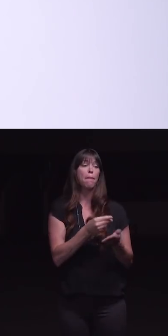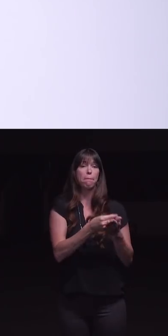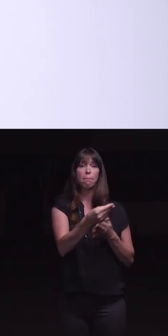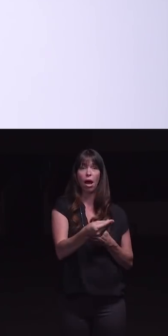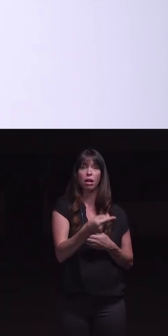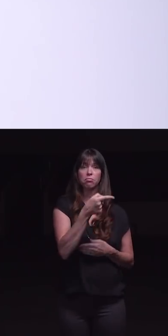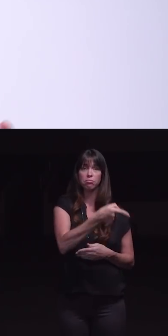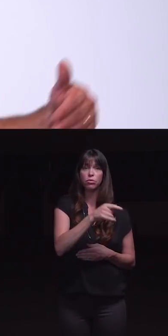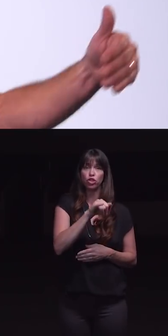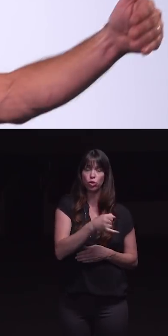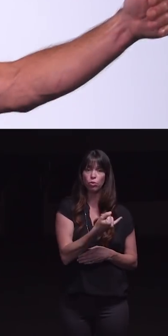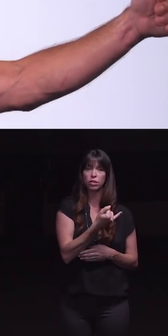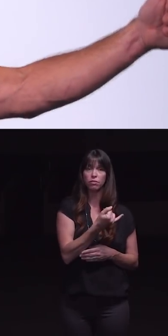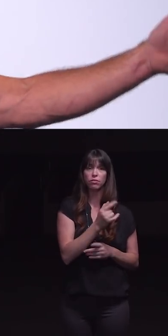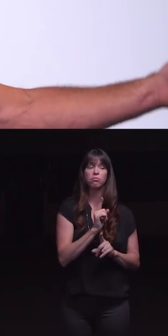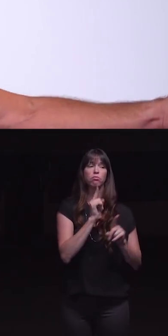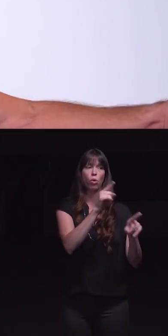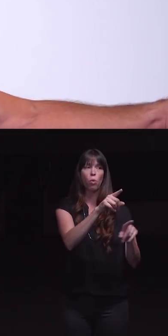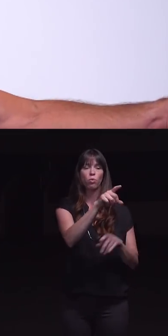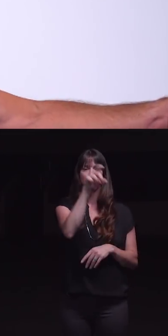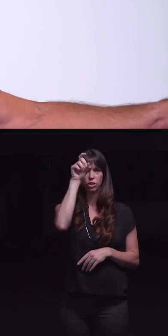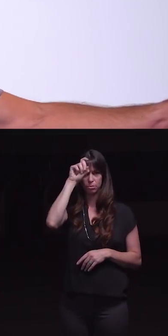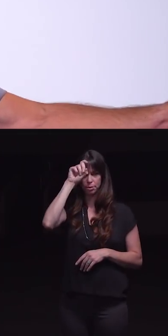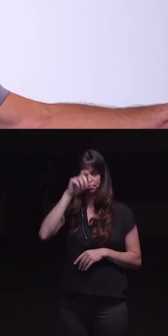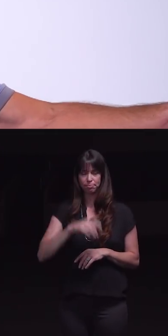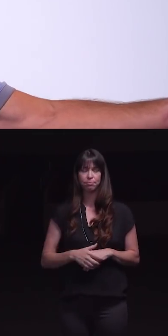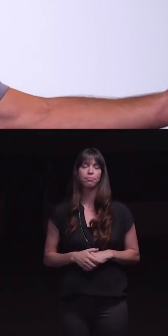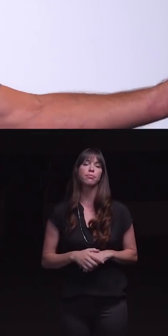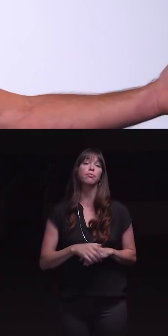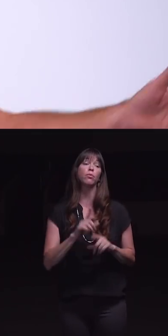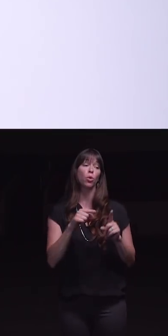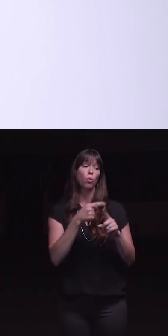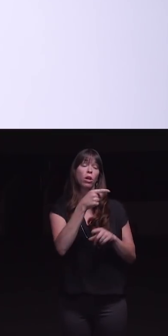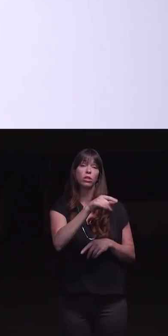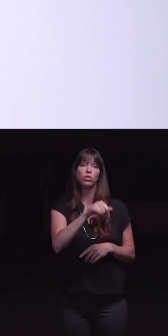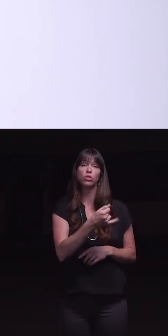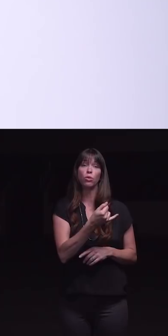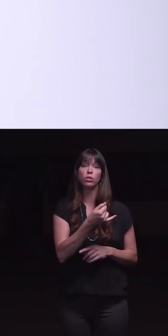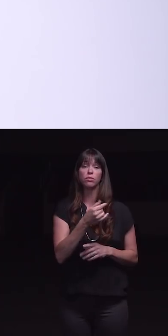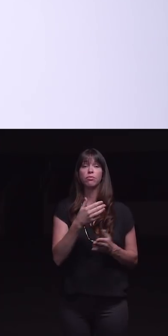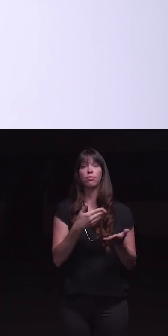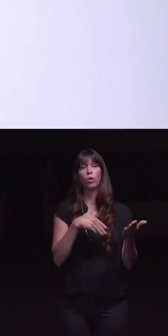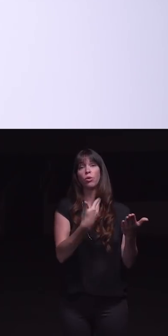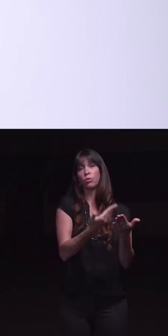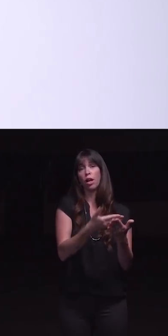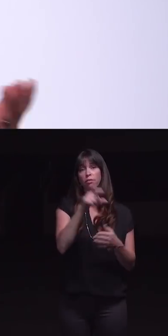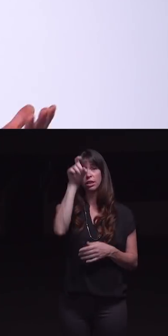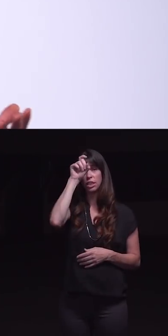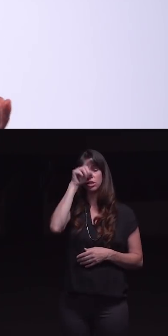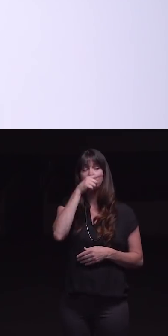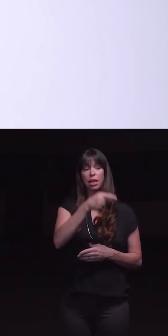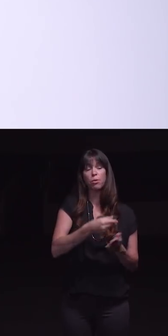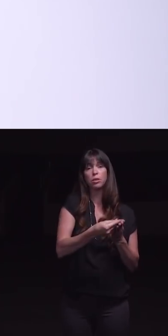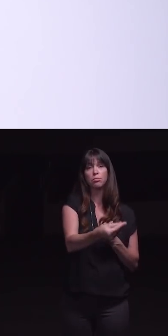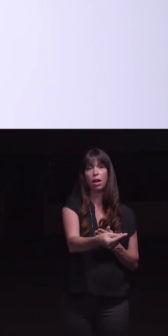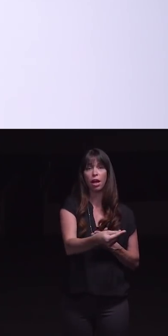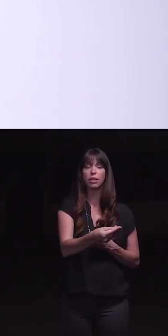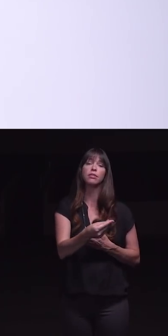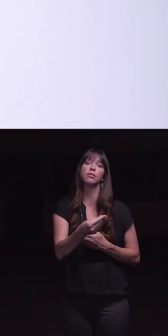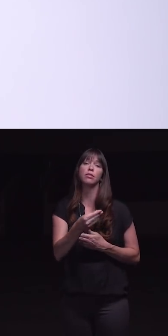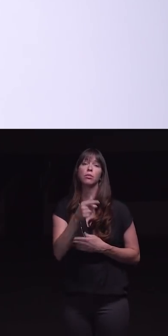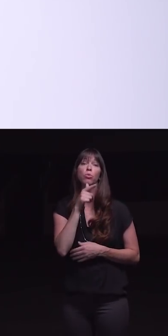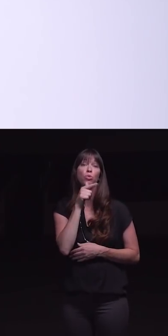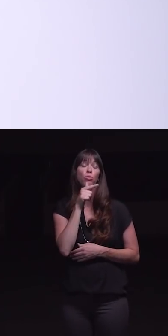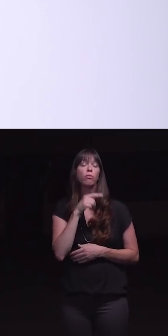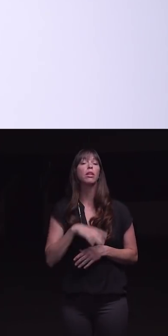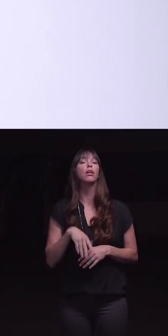the Midianites' way to Egypt. And when he got to Egypt, he was purchased, this is actually fortunate, by a man